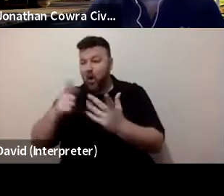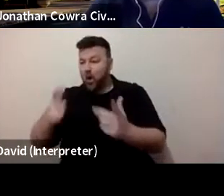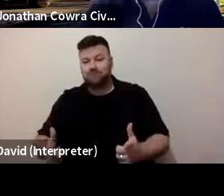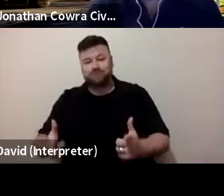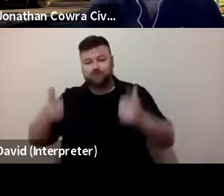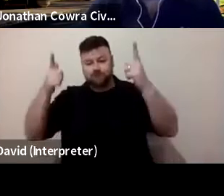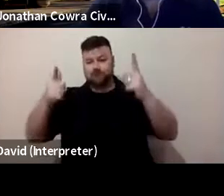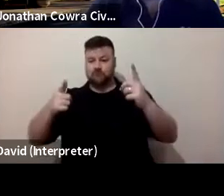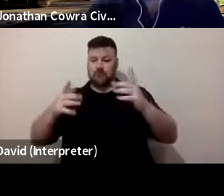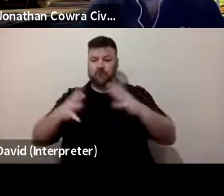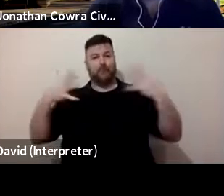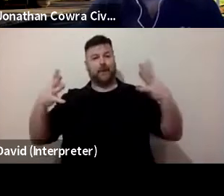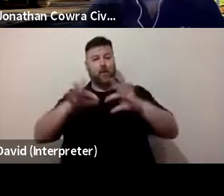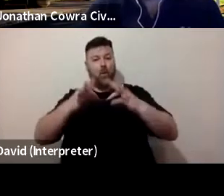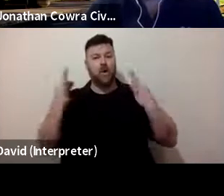it's